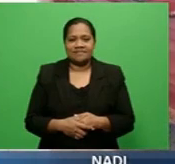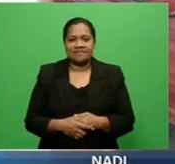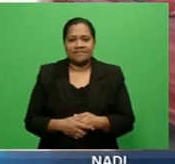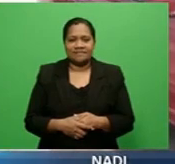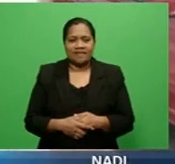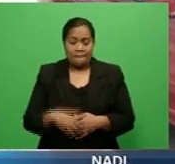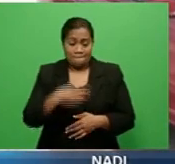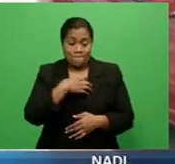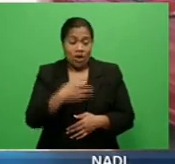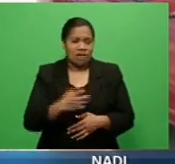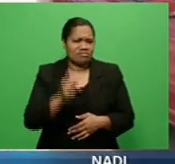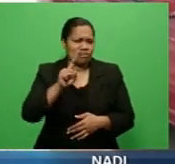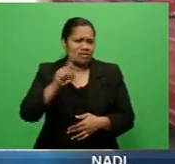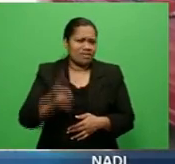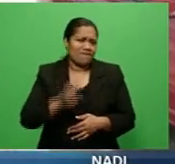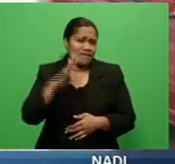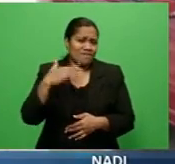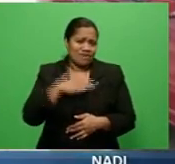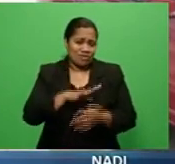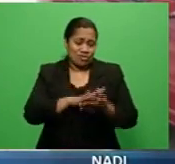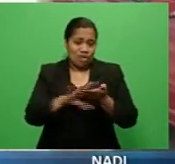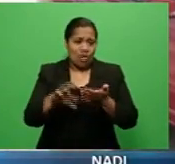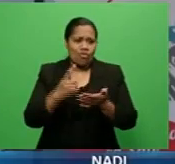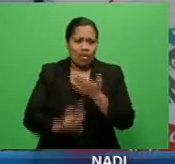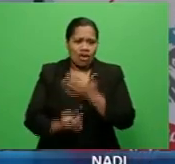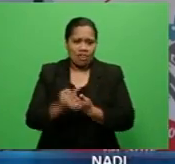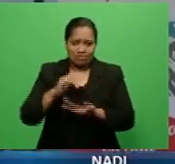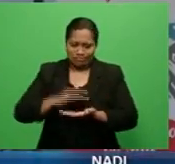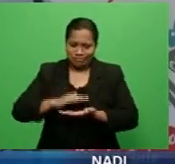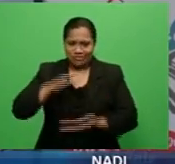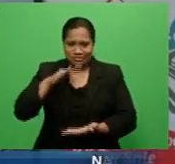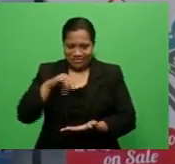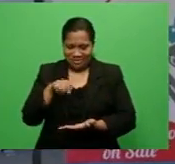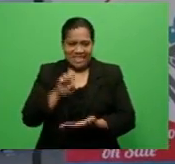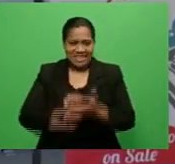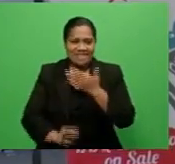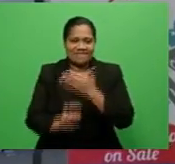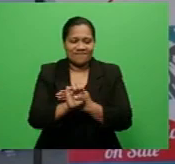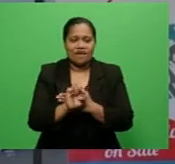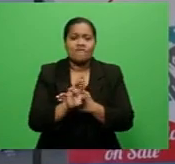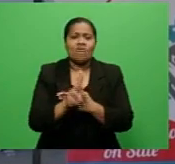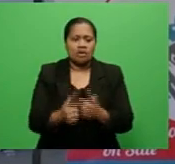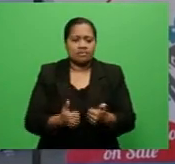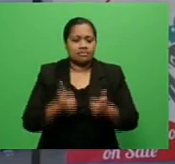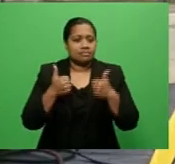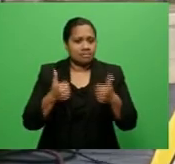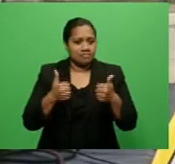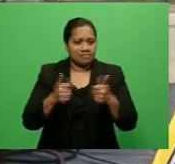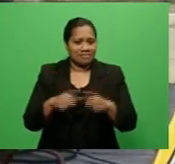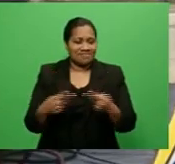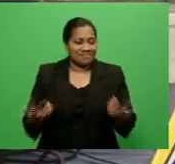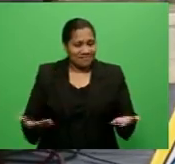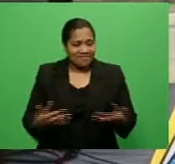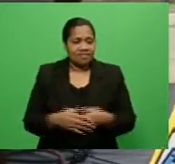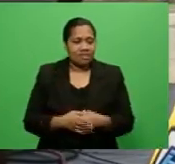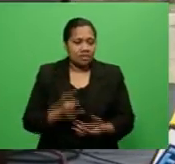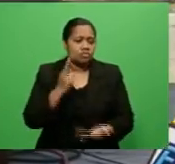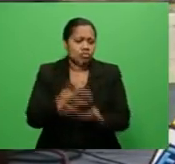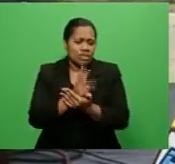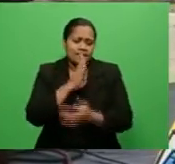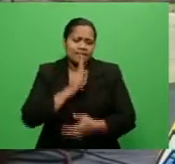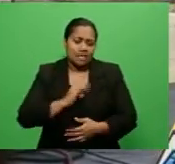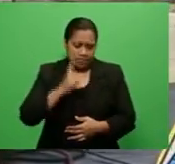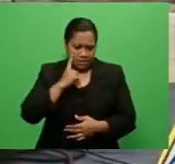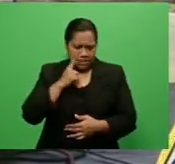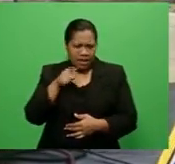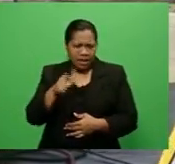than $1,500 was raised during this event for a worthy cause. It was really sad seeing that there's